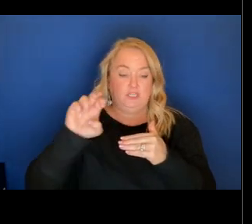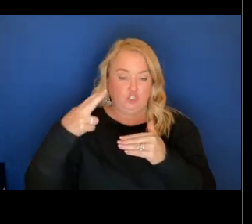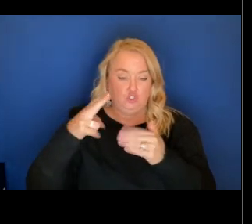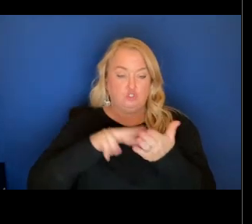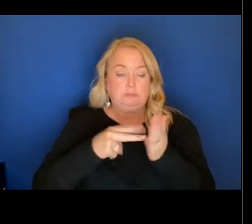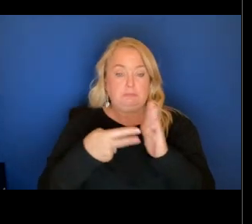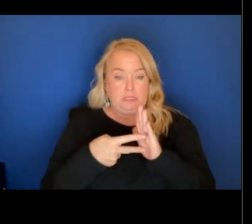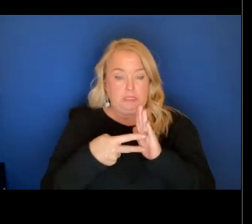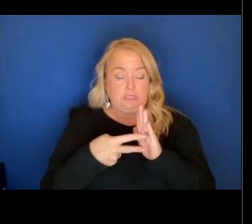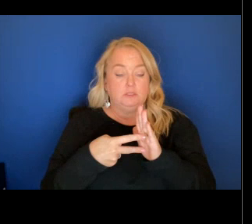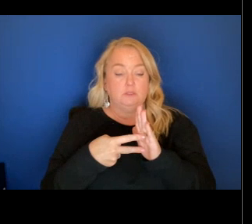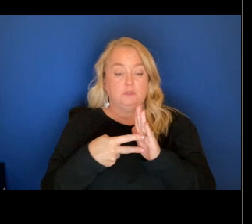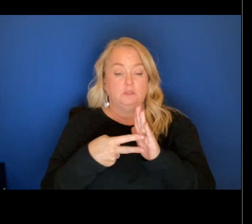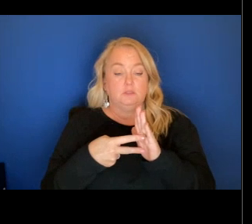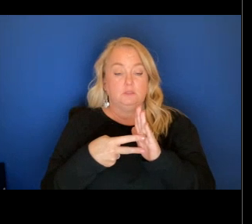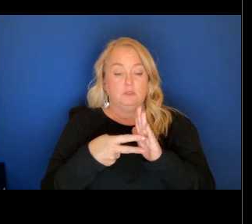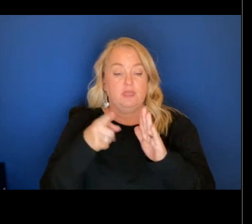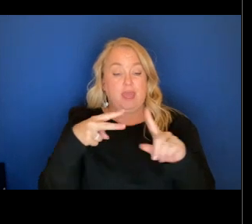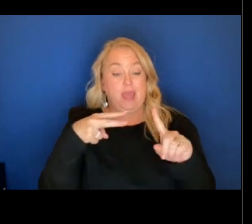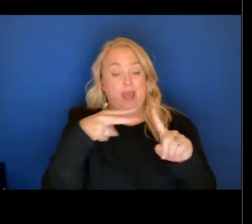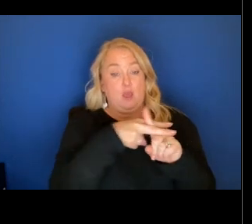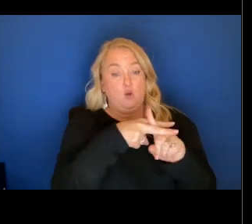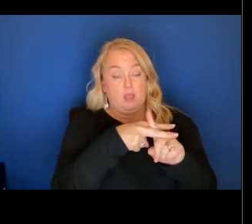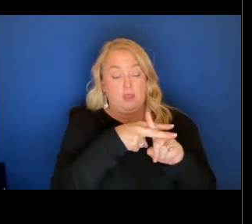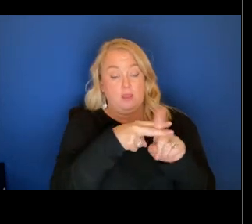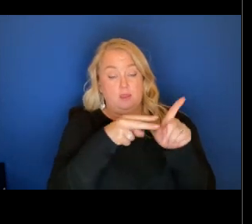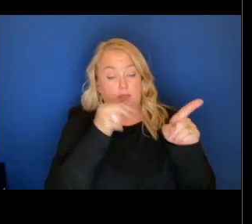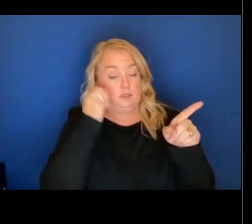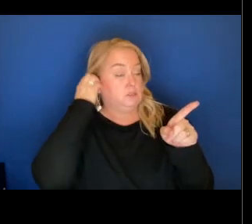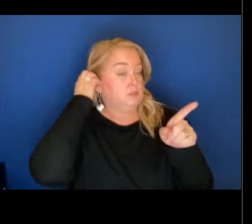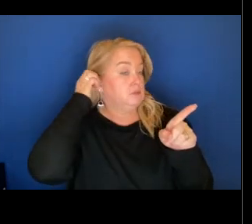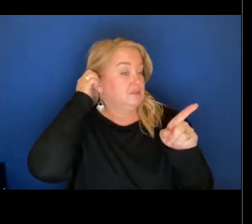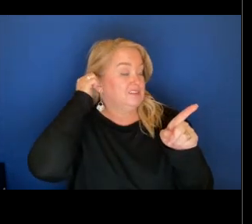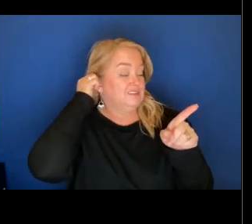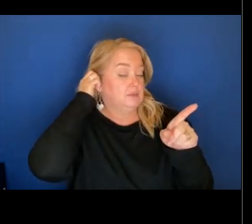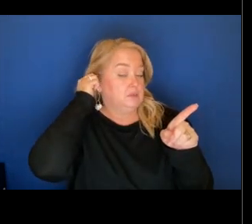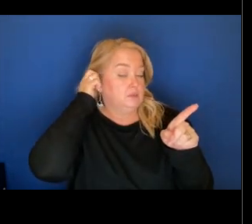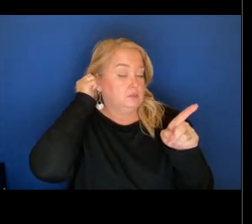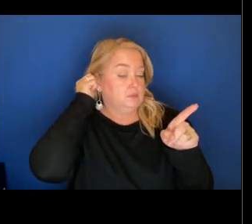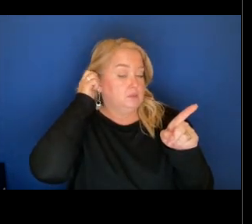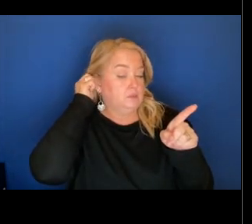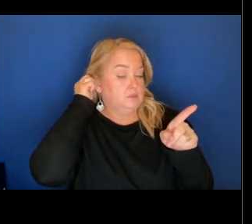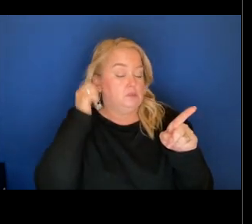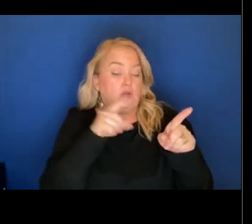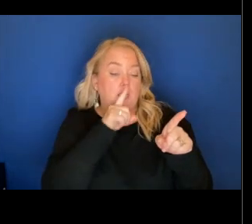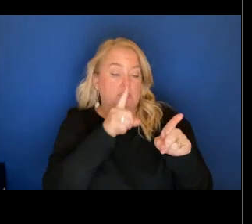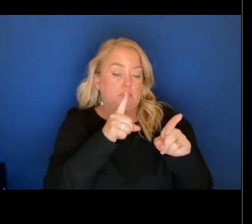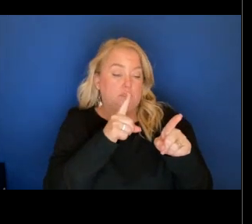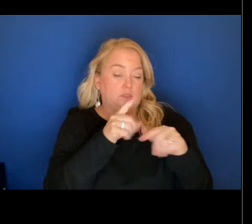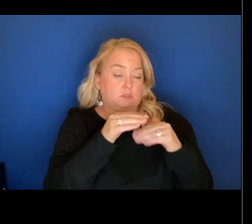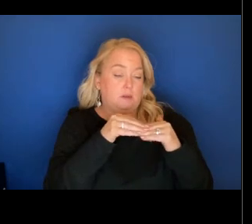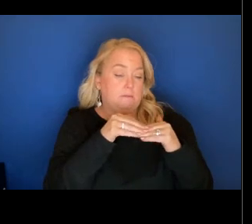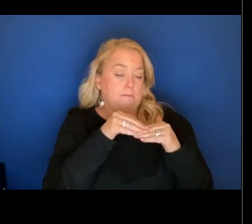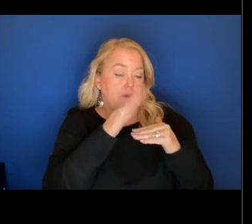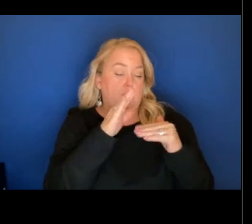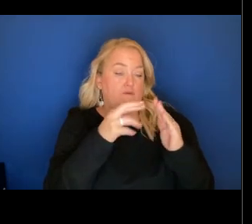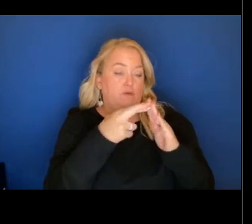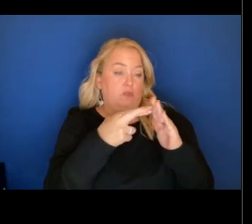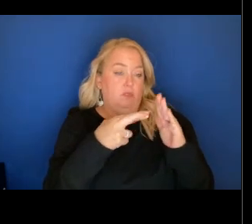to outlets exceeds the maximum allowed under the guidelines. The